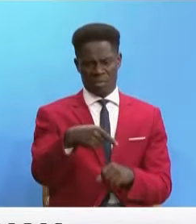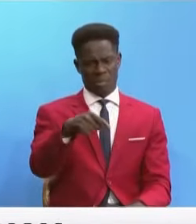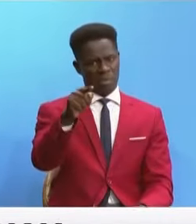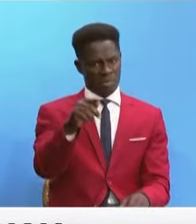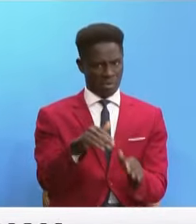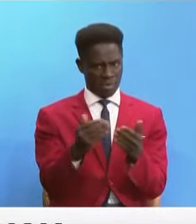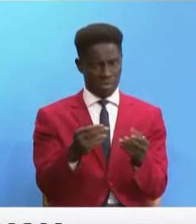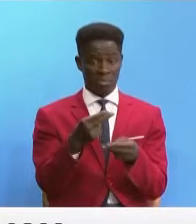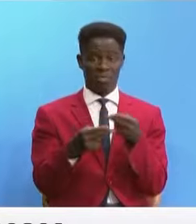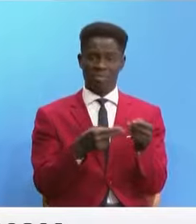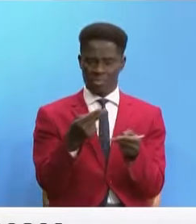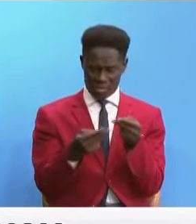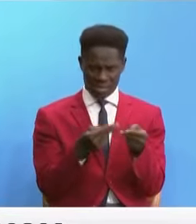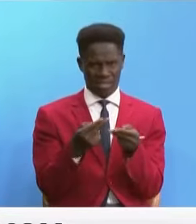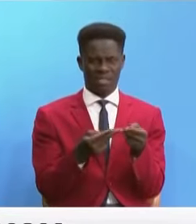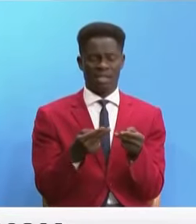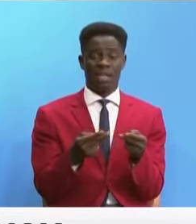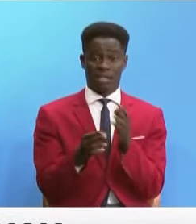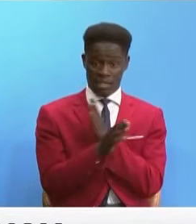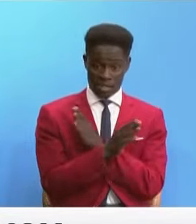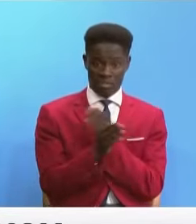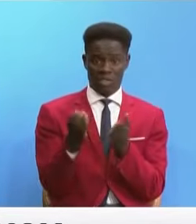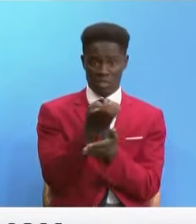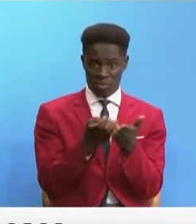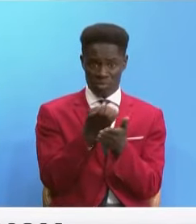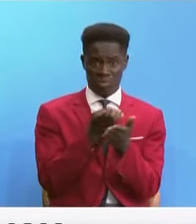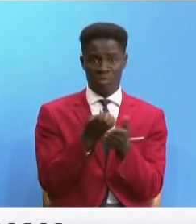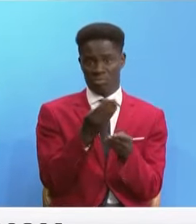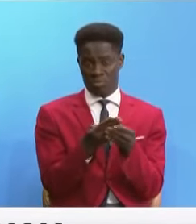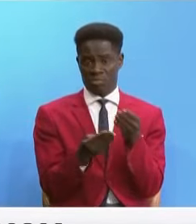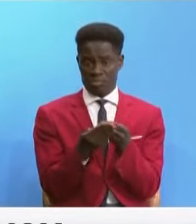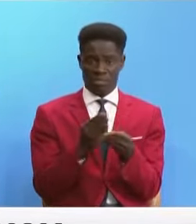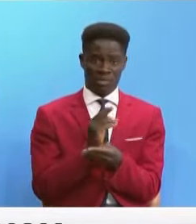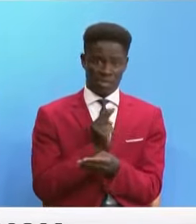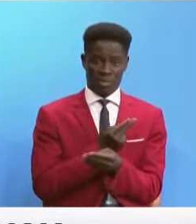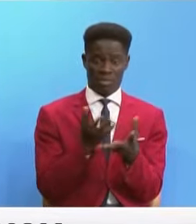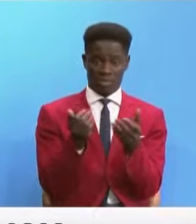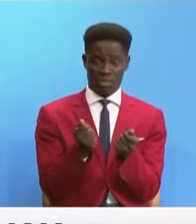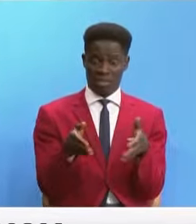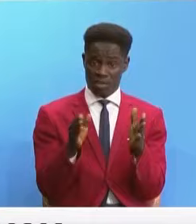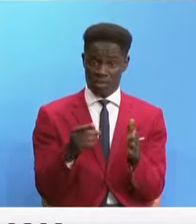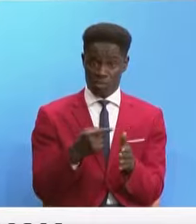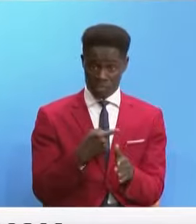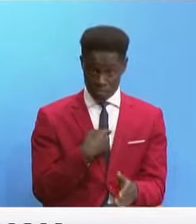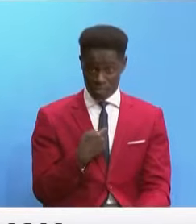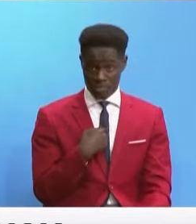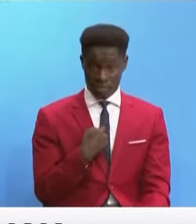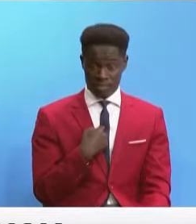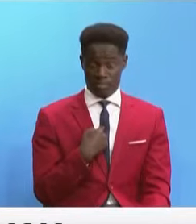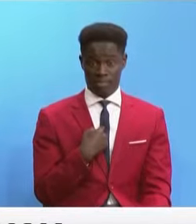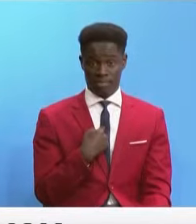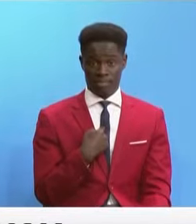Zambia's national development agenda. Ladies and gentlemen, allow me to emphasize the need to